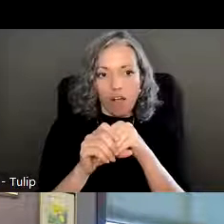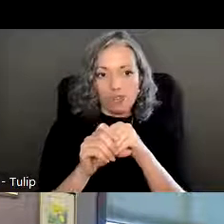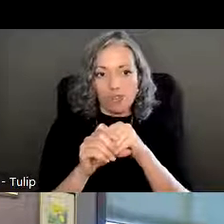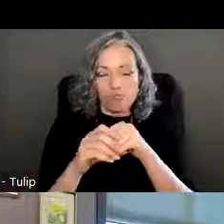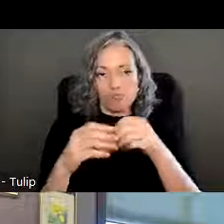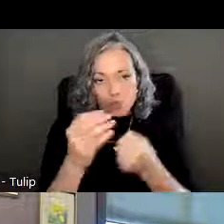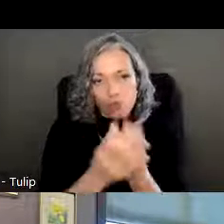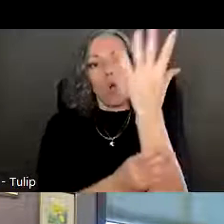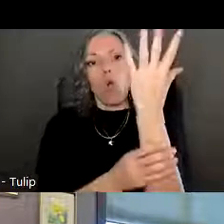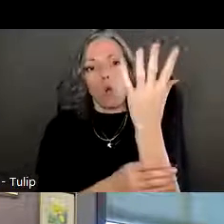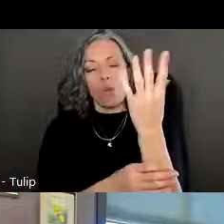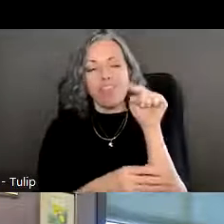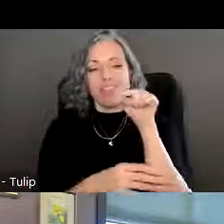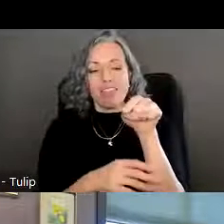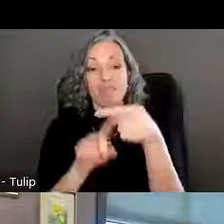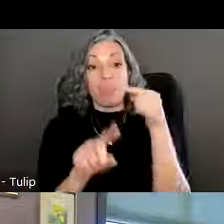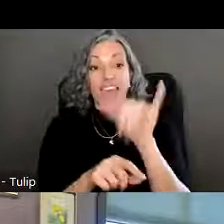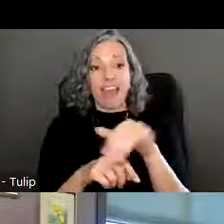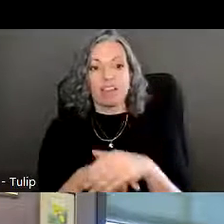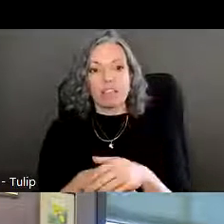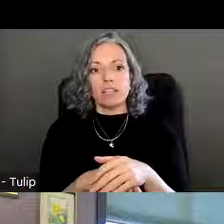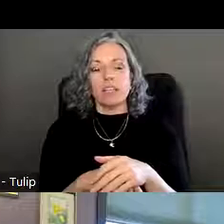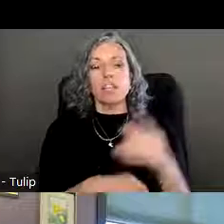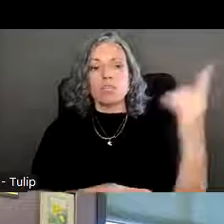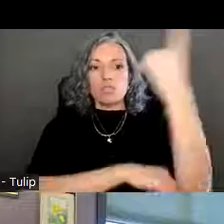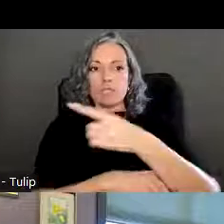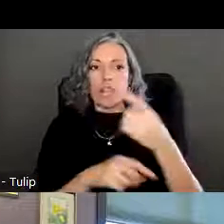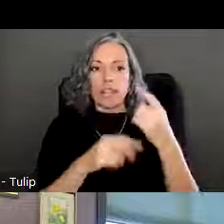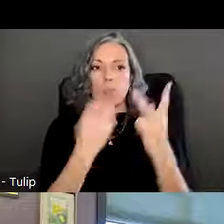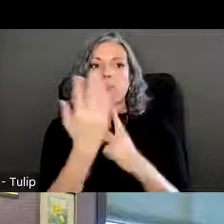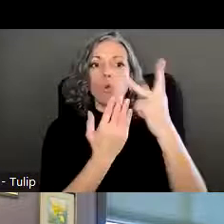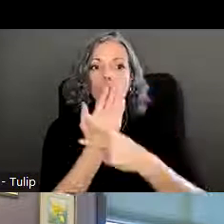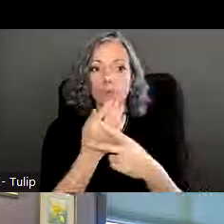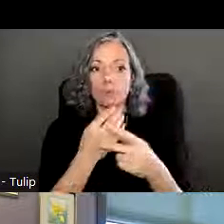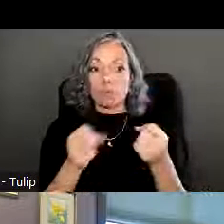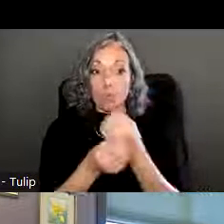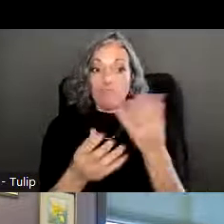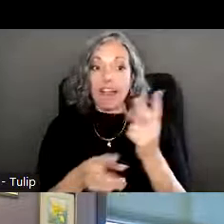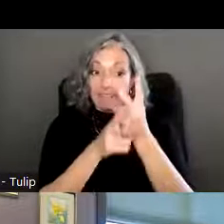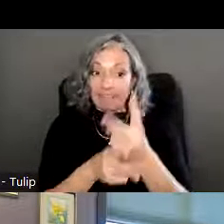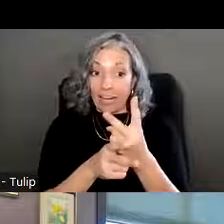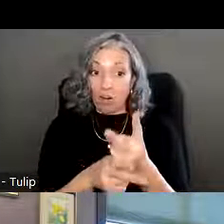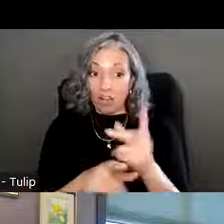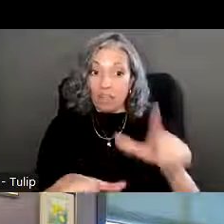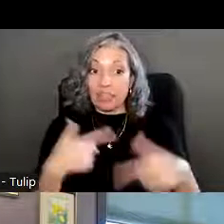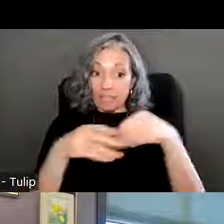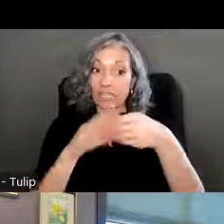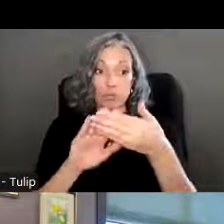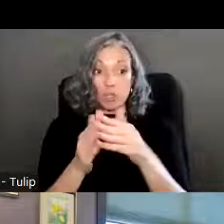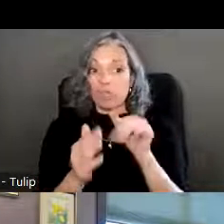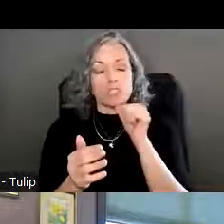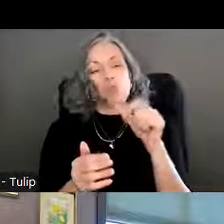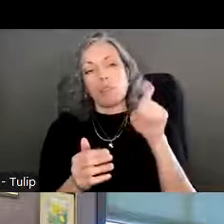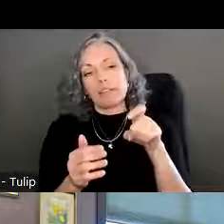ADCRC model. So day programs, again, provide care for those living in the community that don't require 24